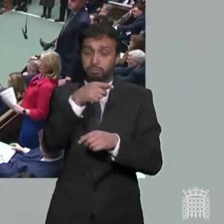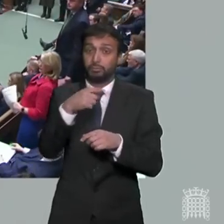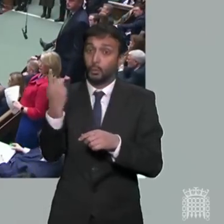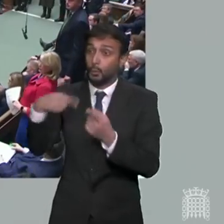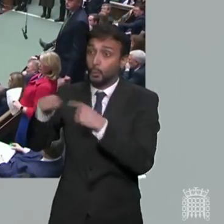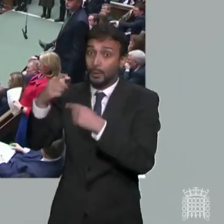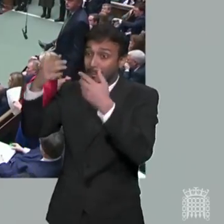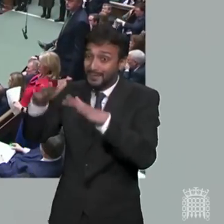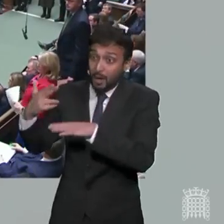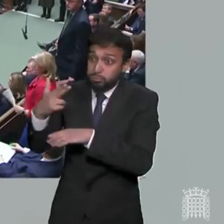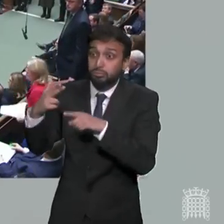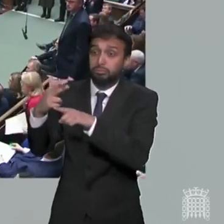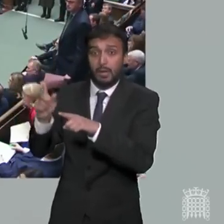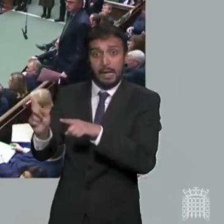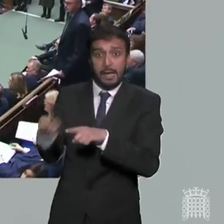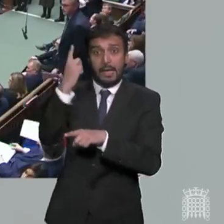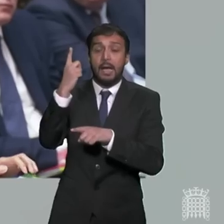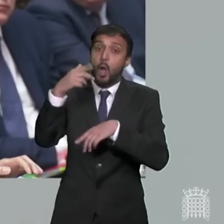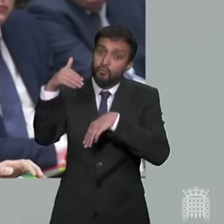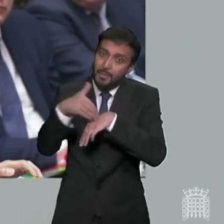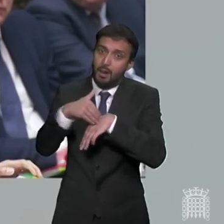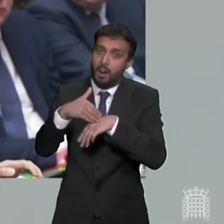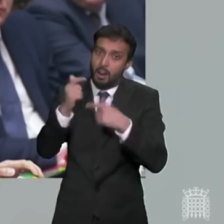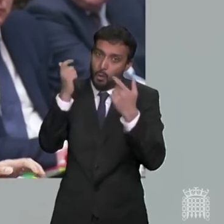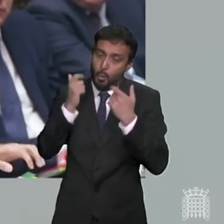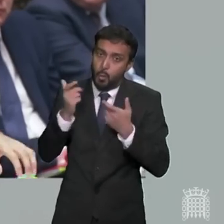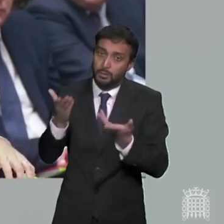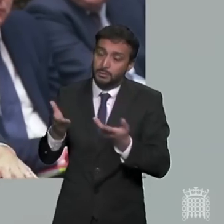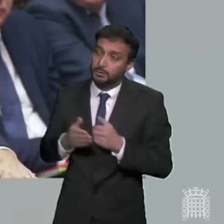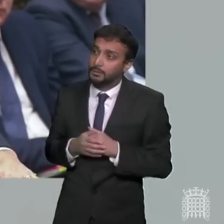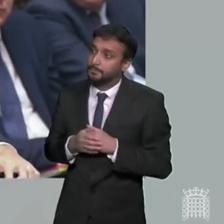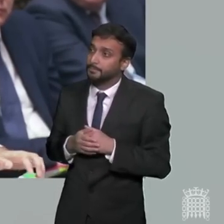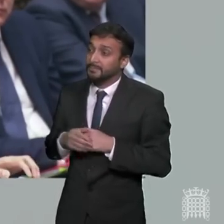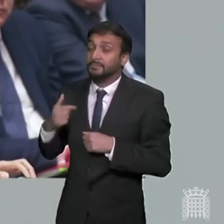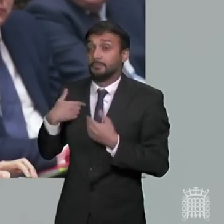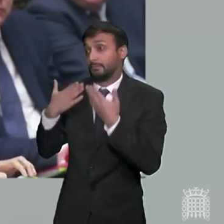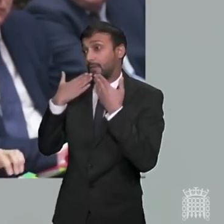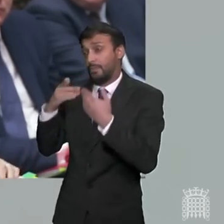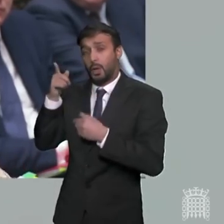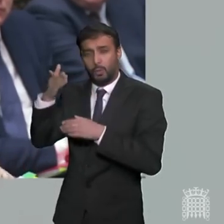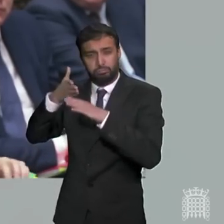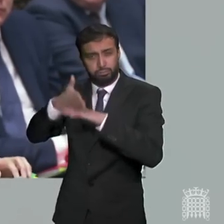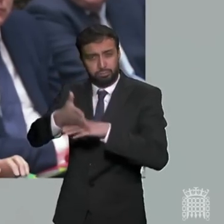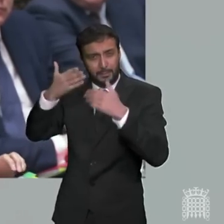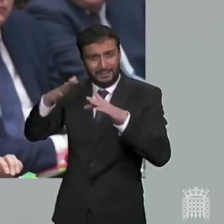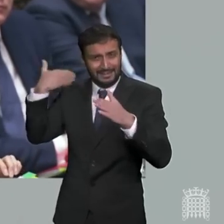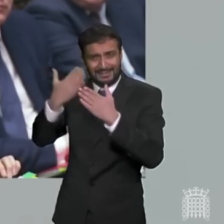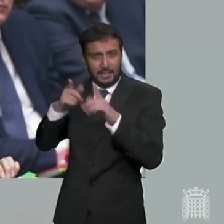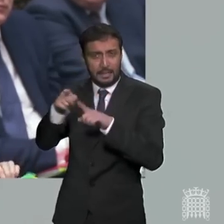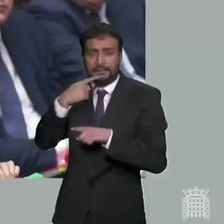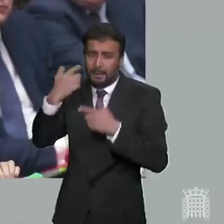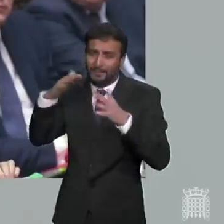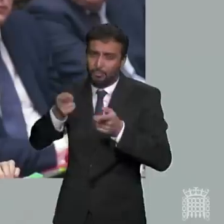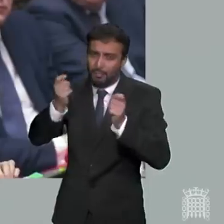Oh, can I thank the honourable gentleman for his continued work on this case? As he said, it's something that he has raised before.